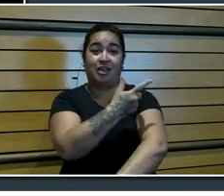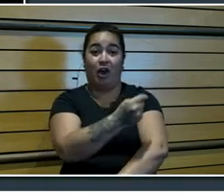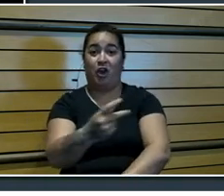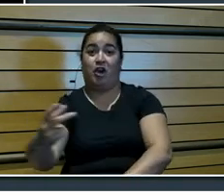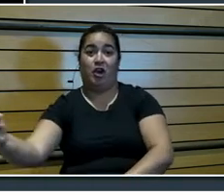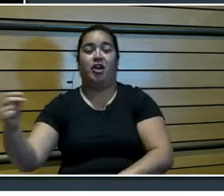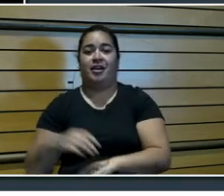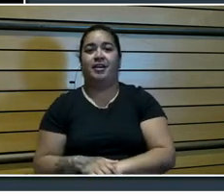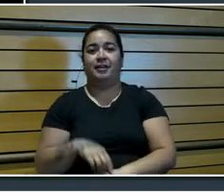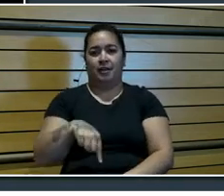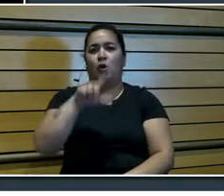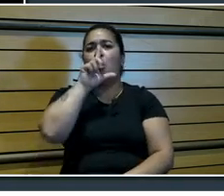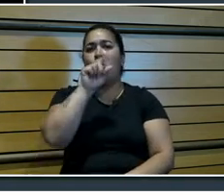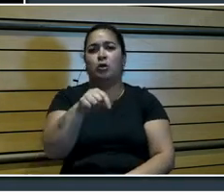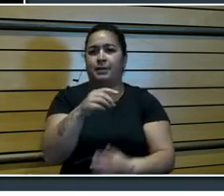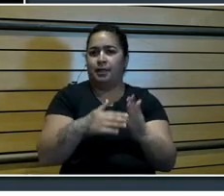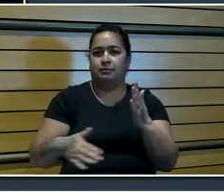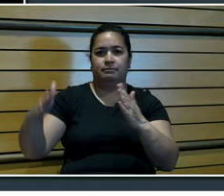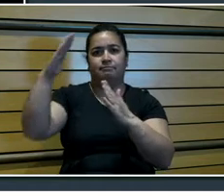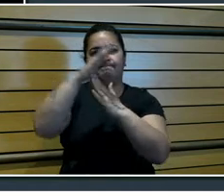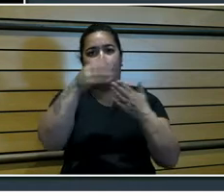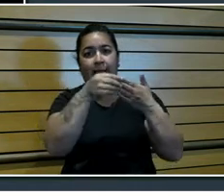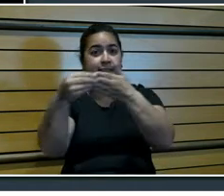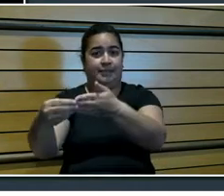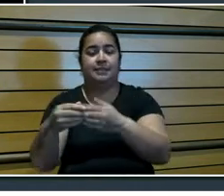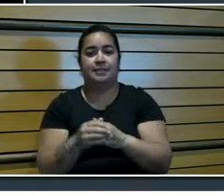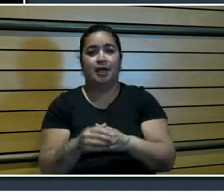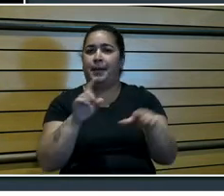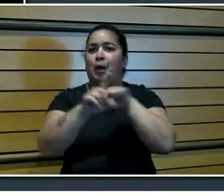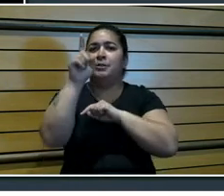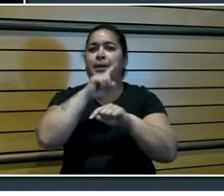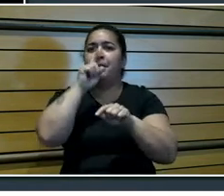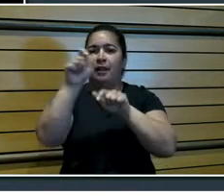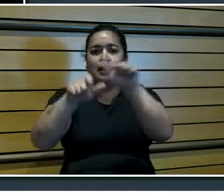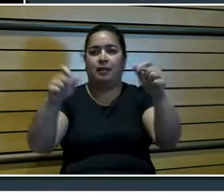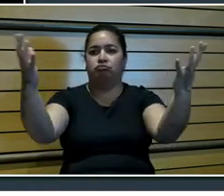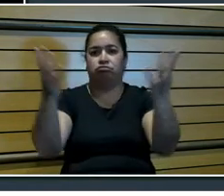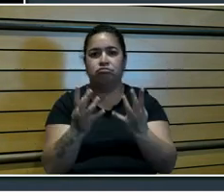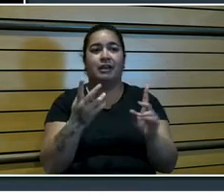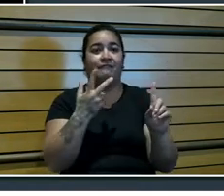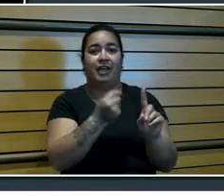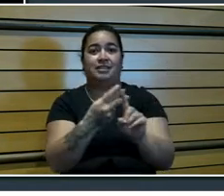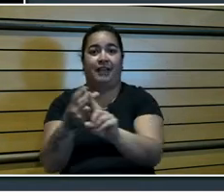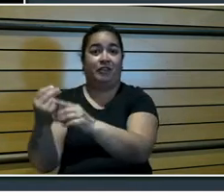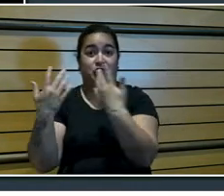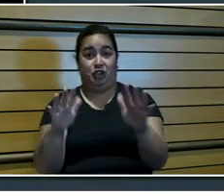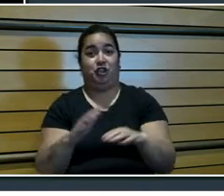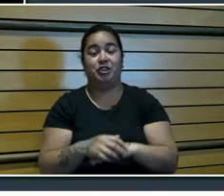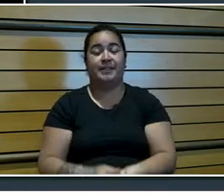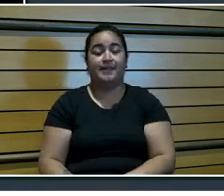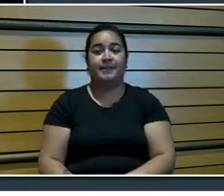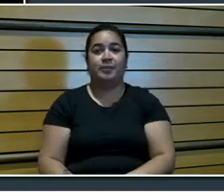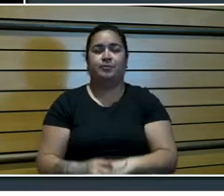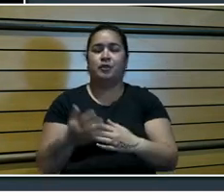Hawke's Bay led the charge nationwide and had the largest percentage per head of capita vaccinated on the day. I